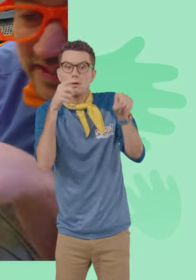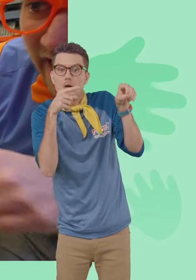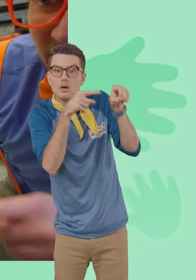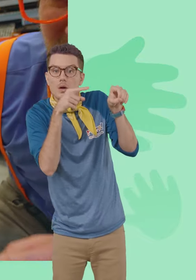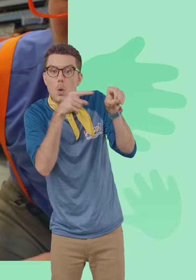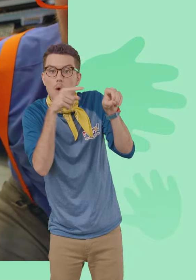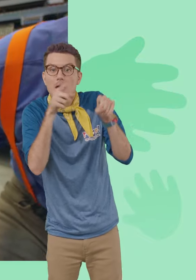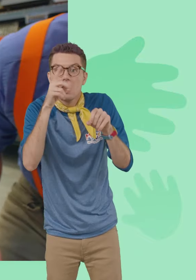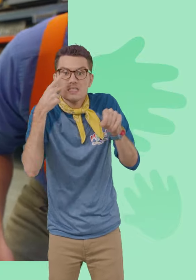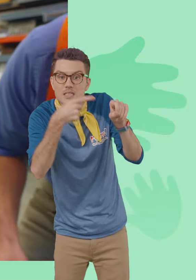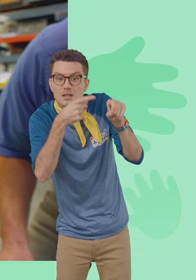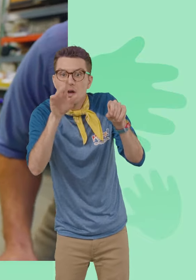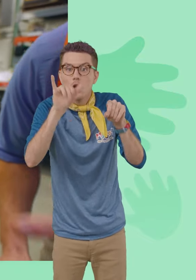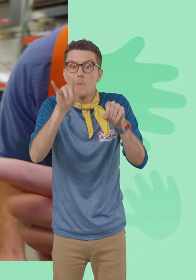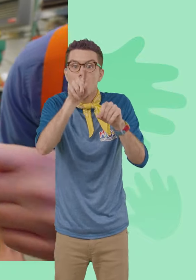You see that?